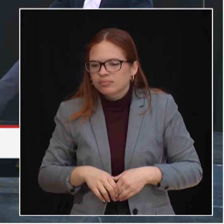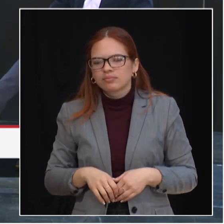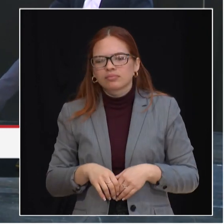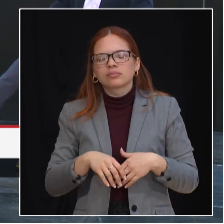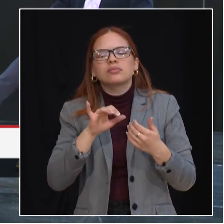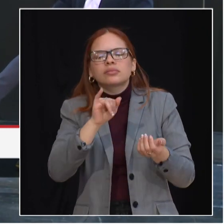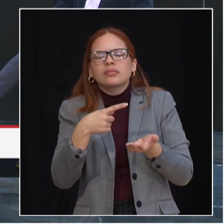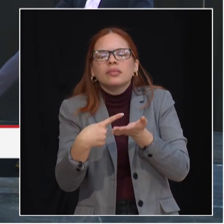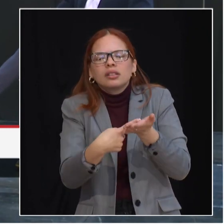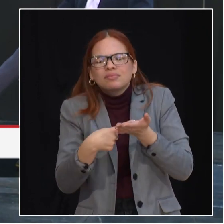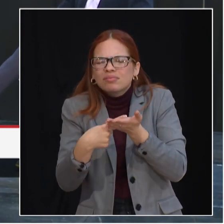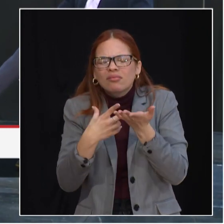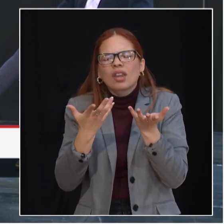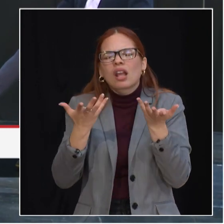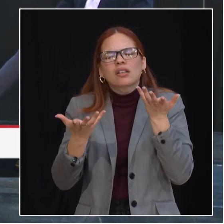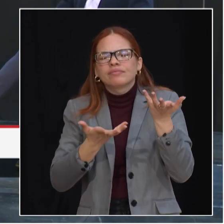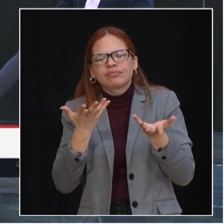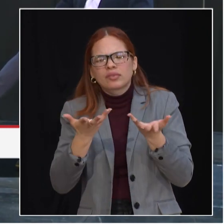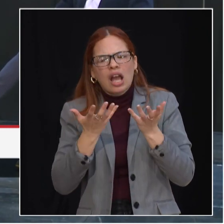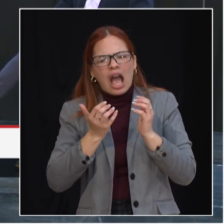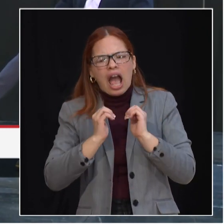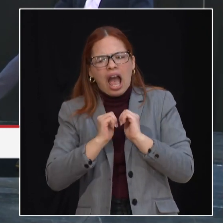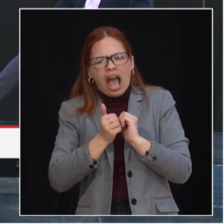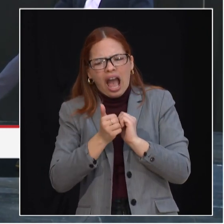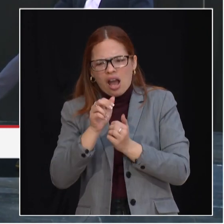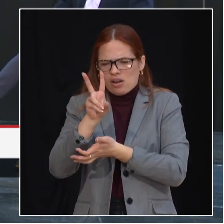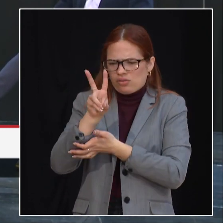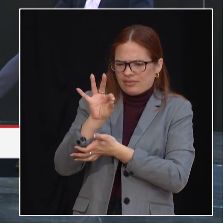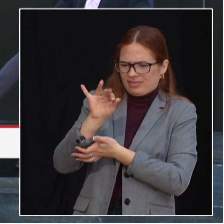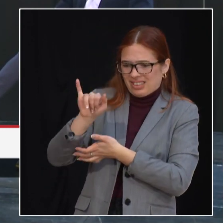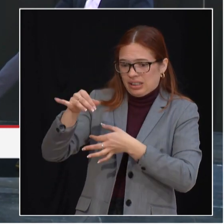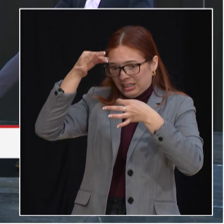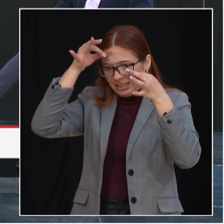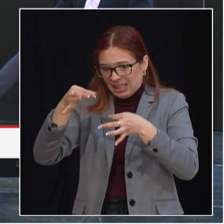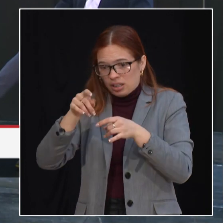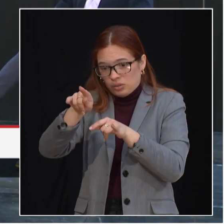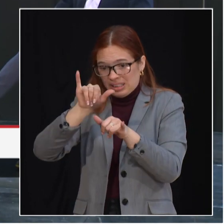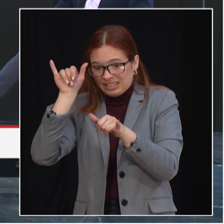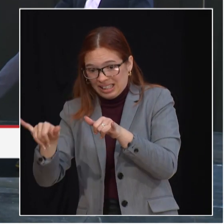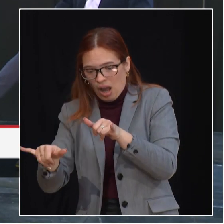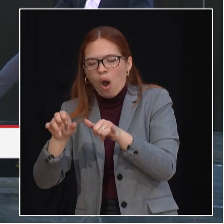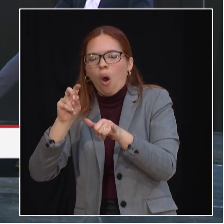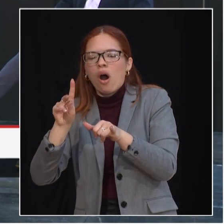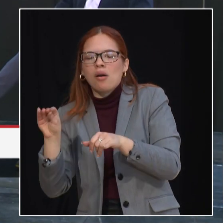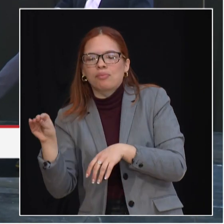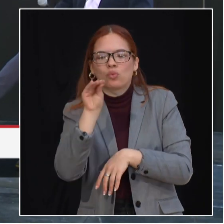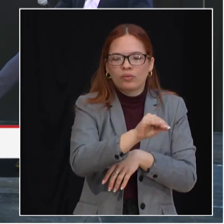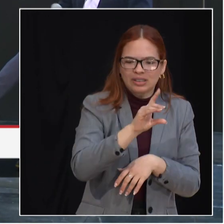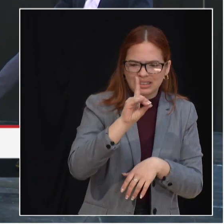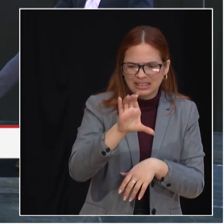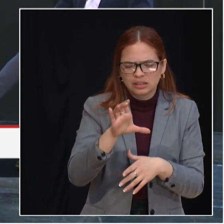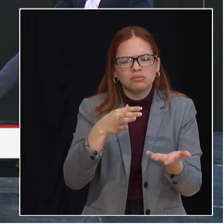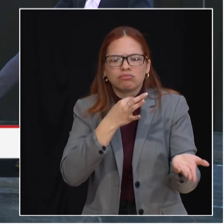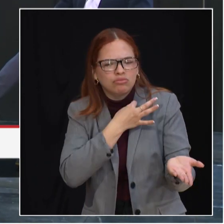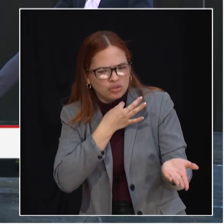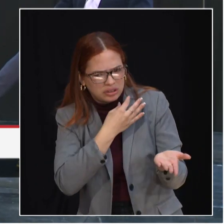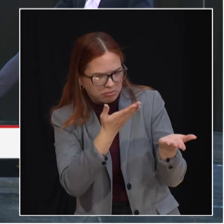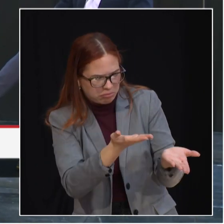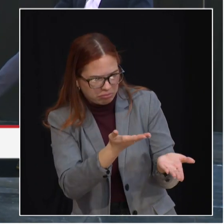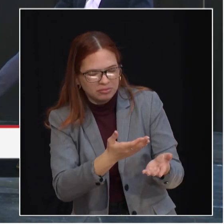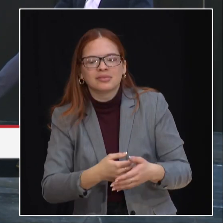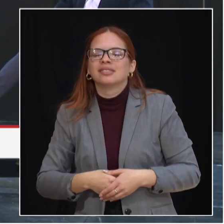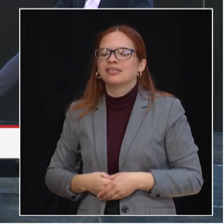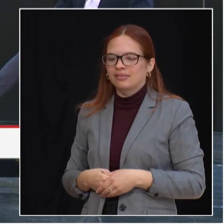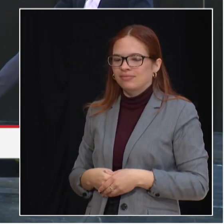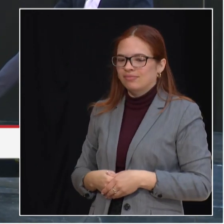Fund played a decision in you staying here or coming to DC? Anybody can start. So